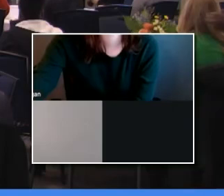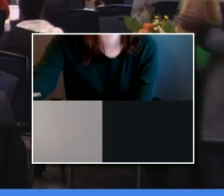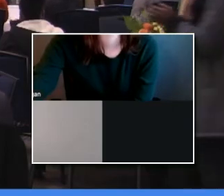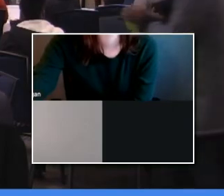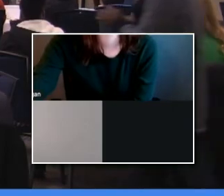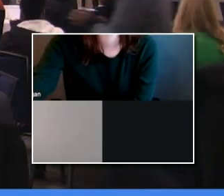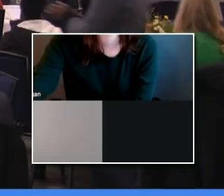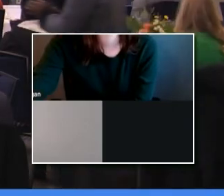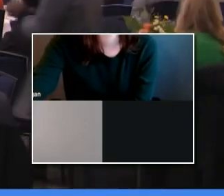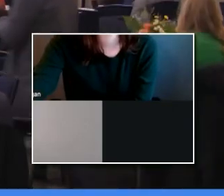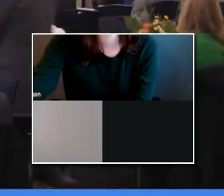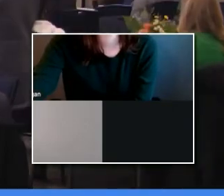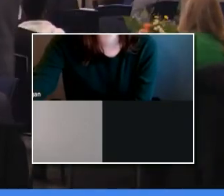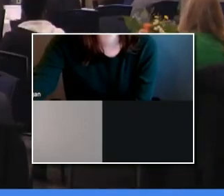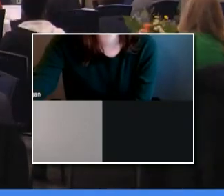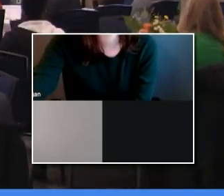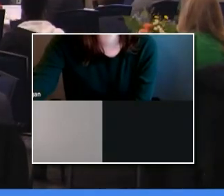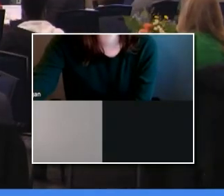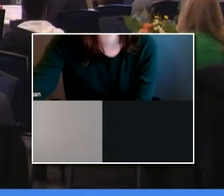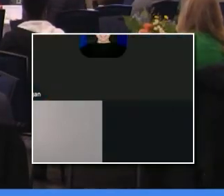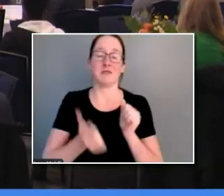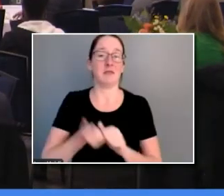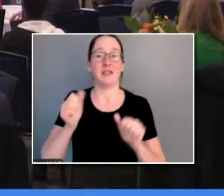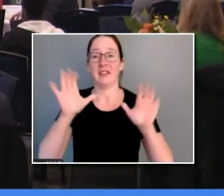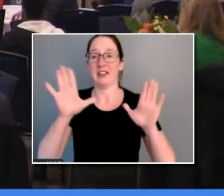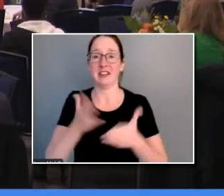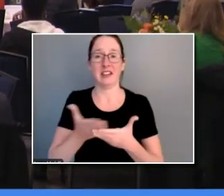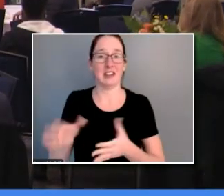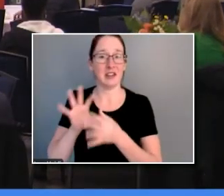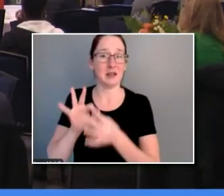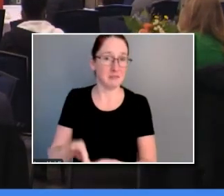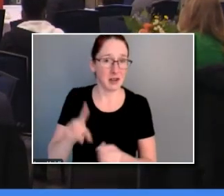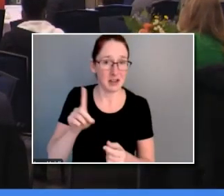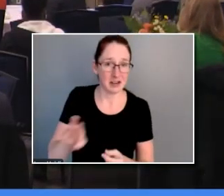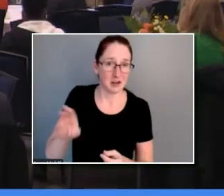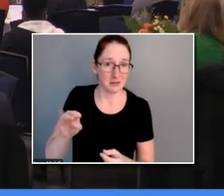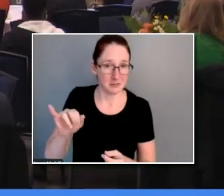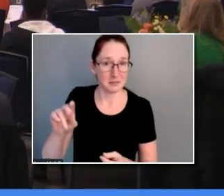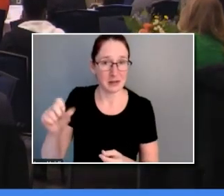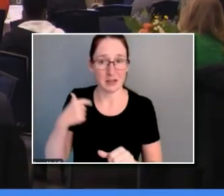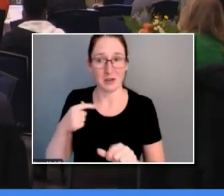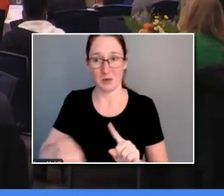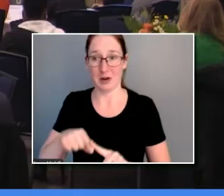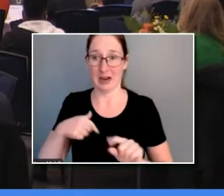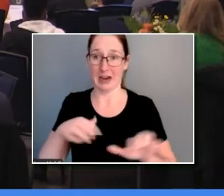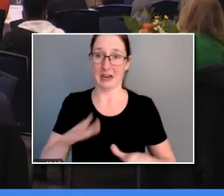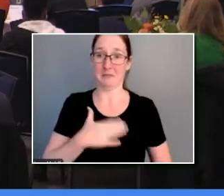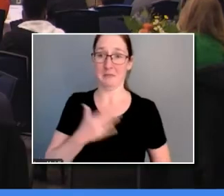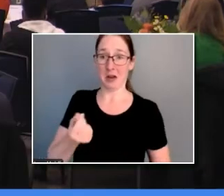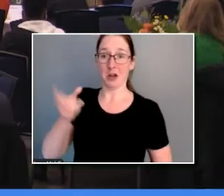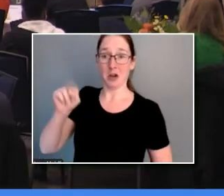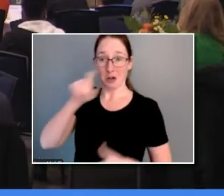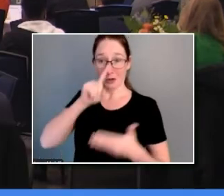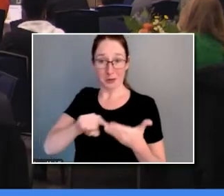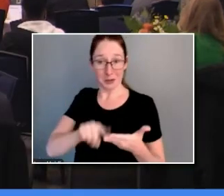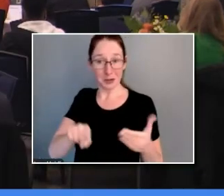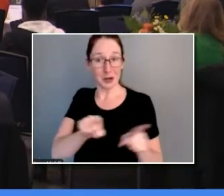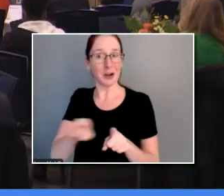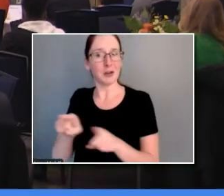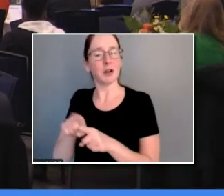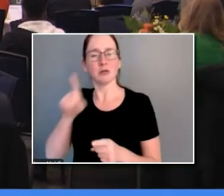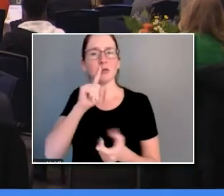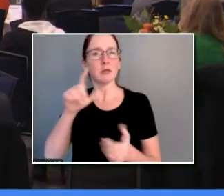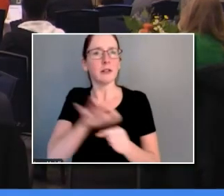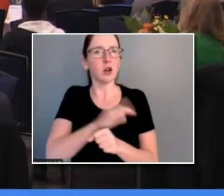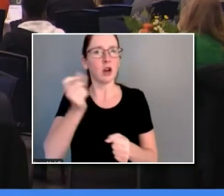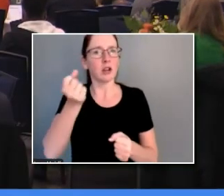I'll say one of the most fascinating things about Dr. Mims when I was able to do my own research too as well is to understand